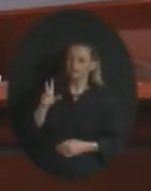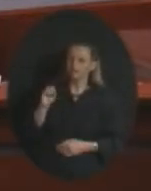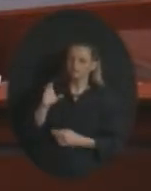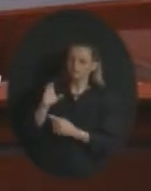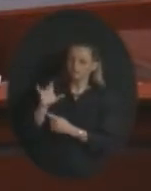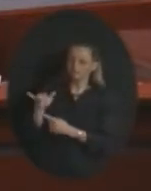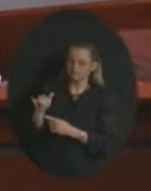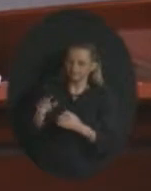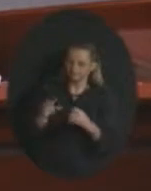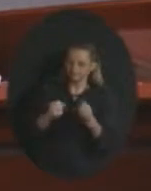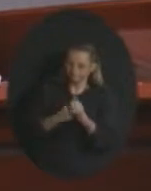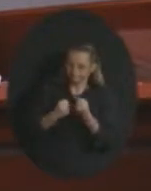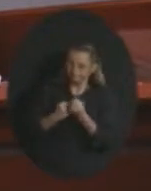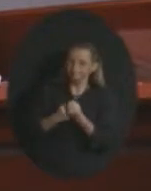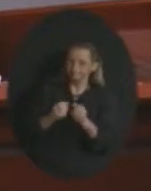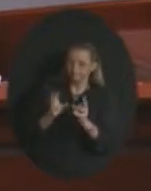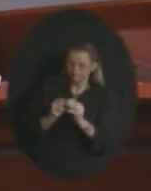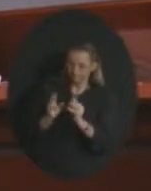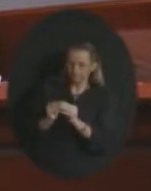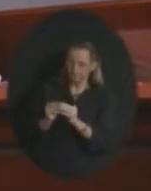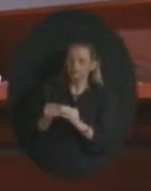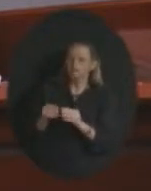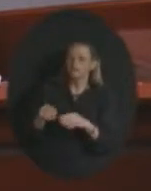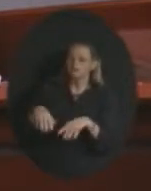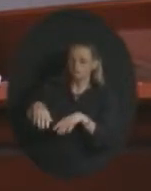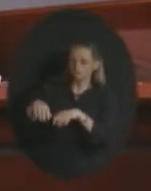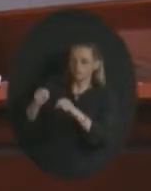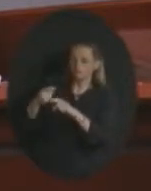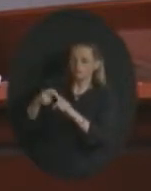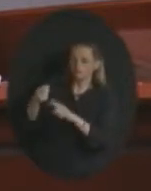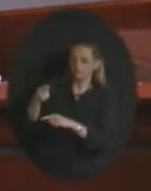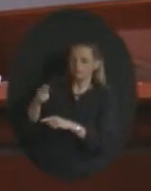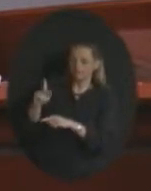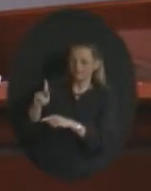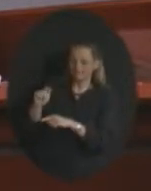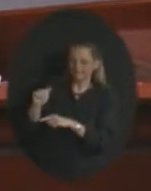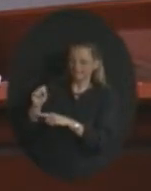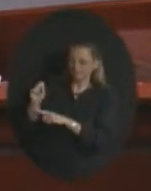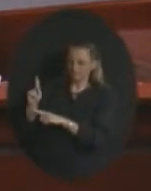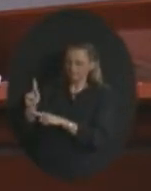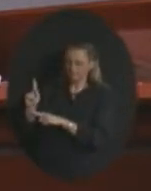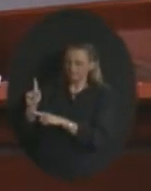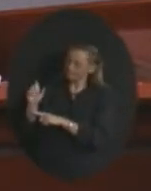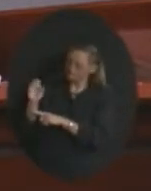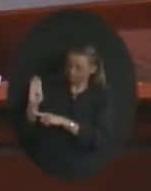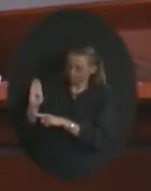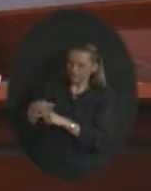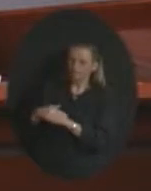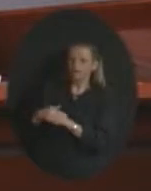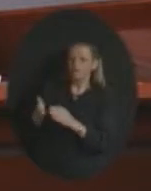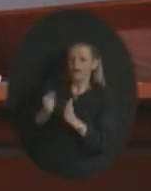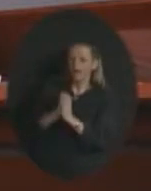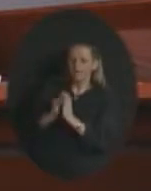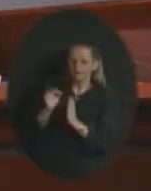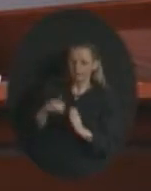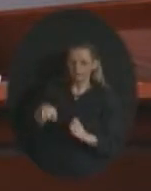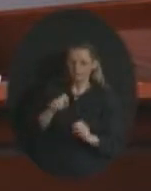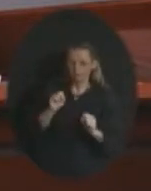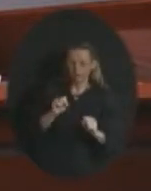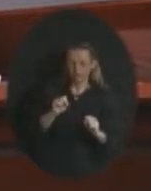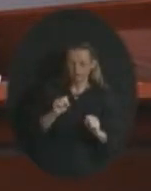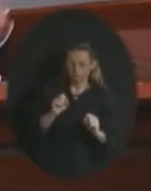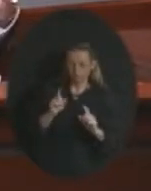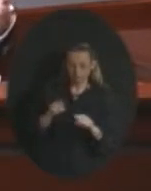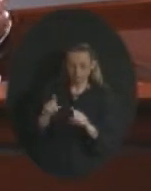We once again are hosting that from KASB. I would ask that you can attend if possible. There's a light